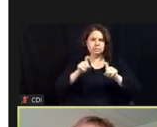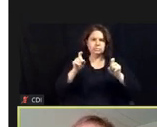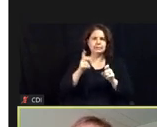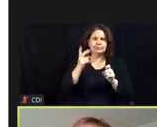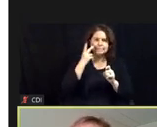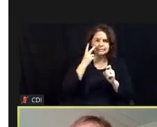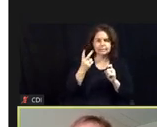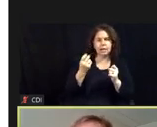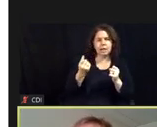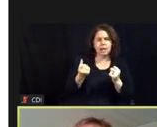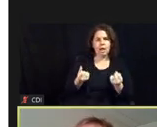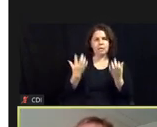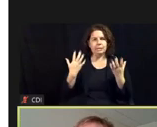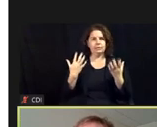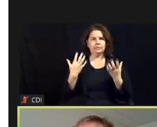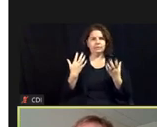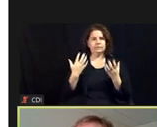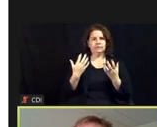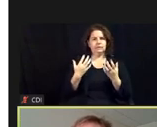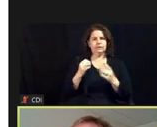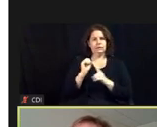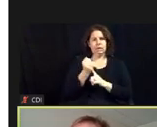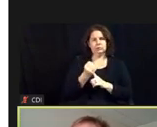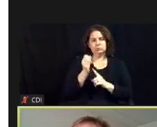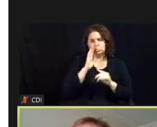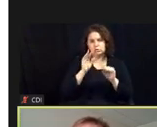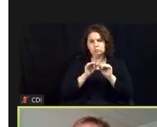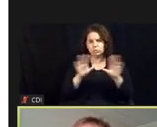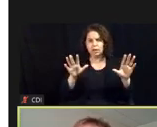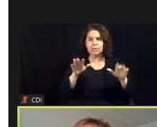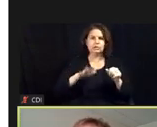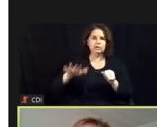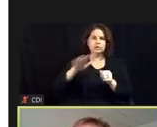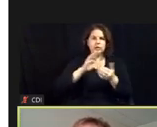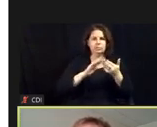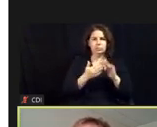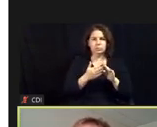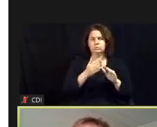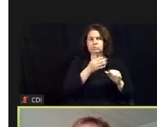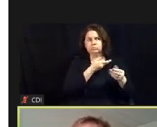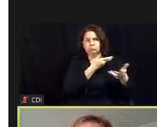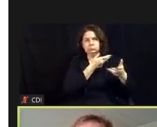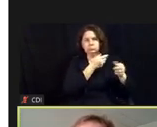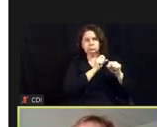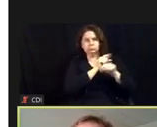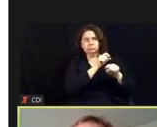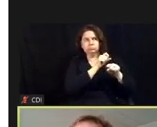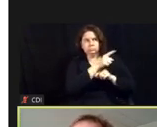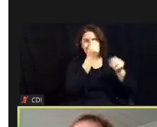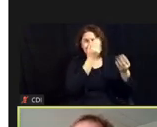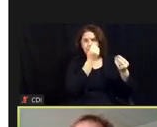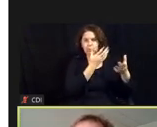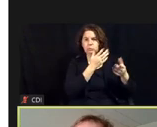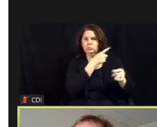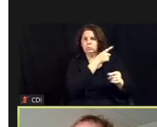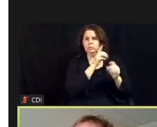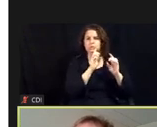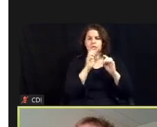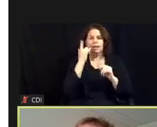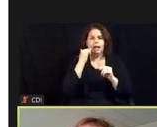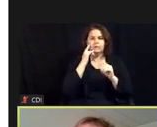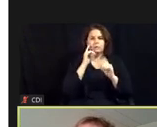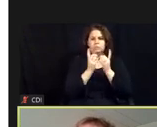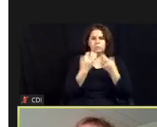California Department of Public Health. And that is also going to help us determine when we're seeing COVID-19 and influenza co-infection.